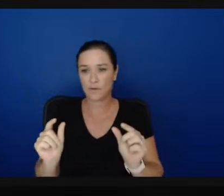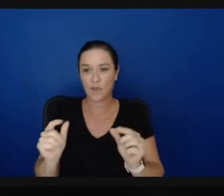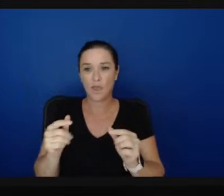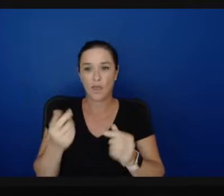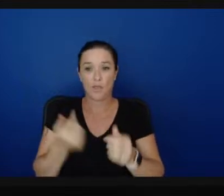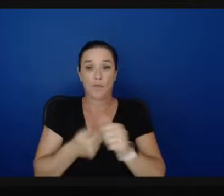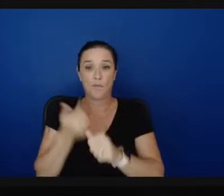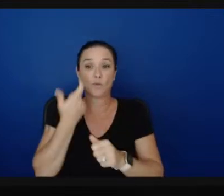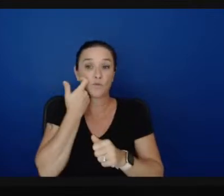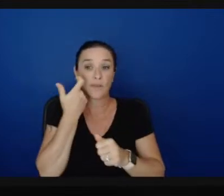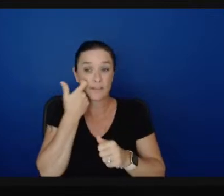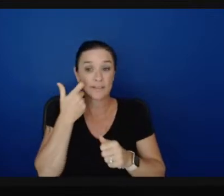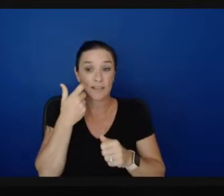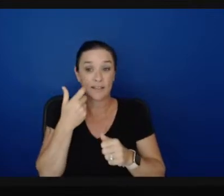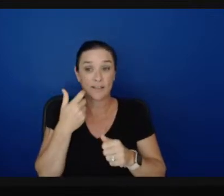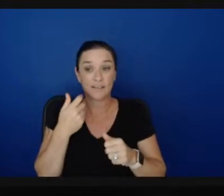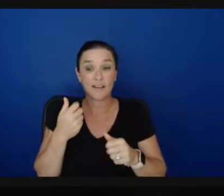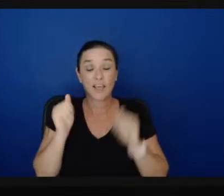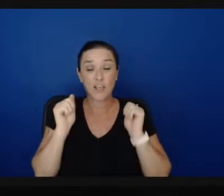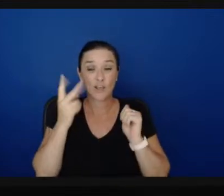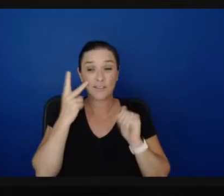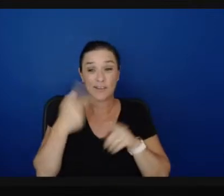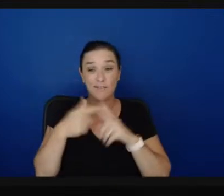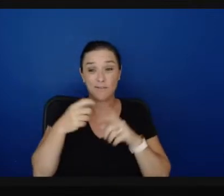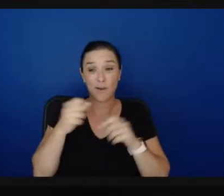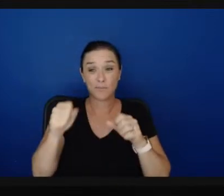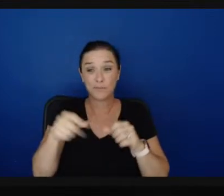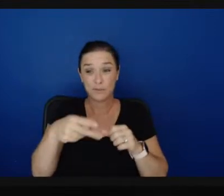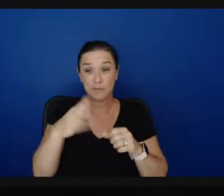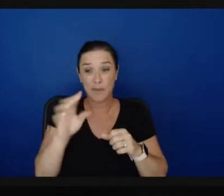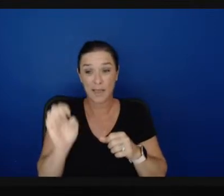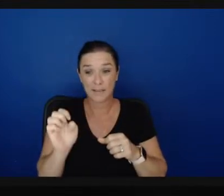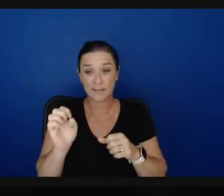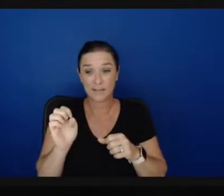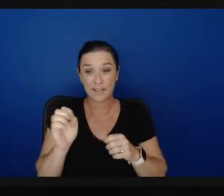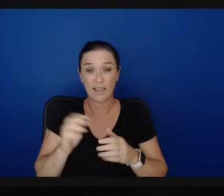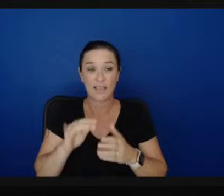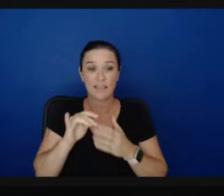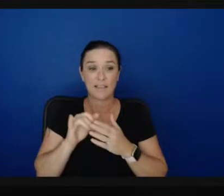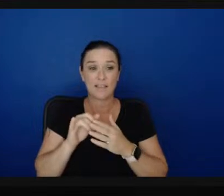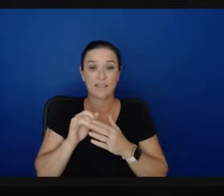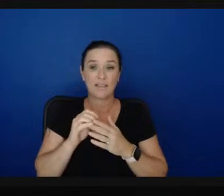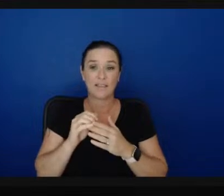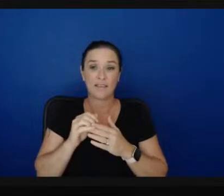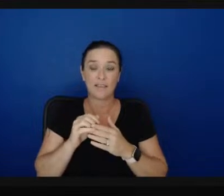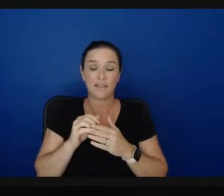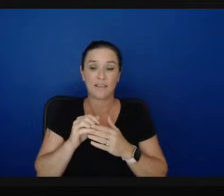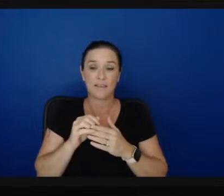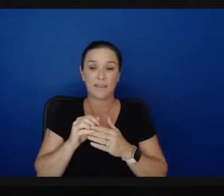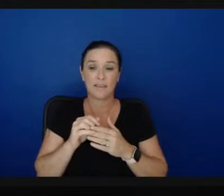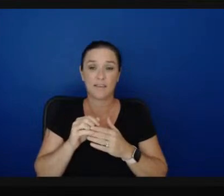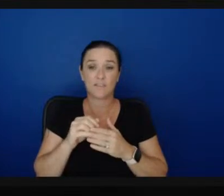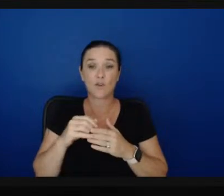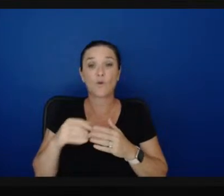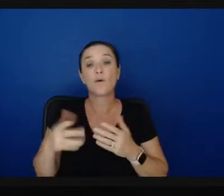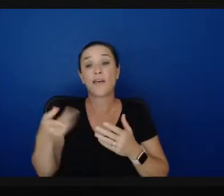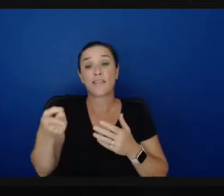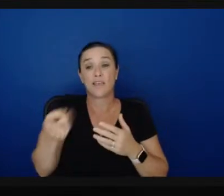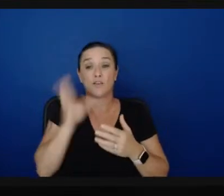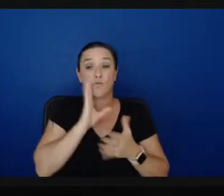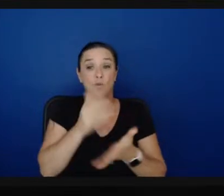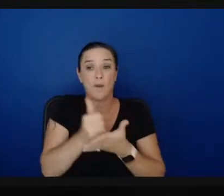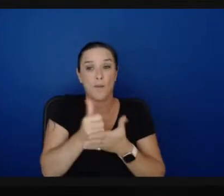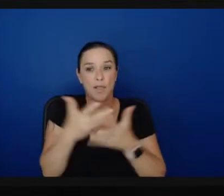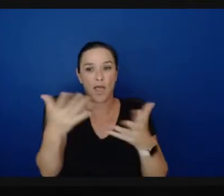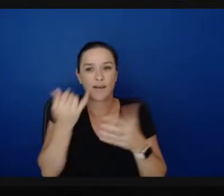So those picked up from space. If no one had been here on the ground, it was in the national park, if it was remote, this is why this data is useful. You would have said